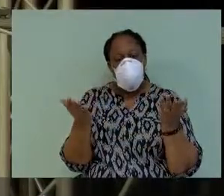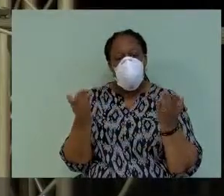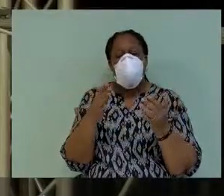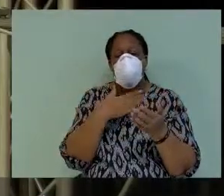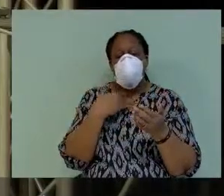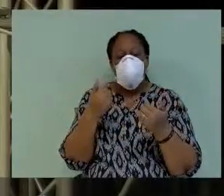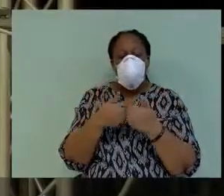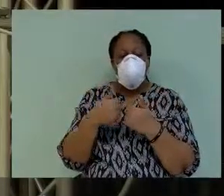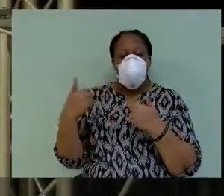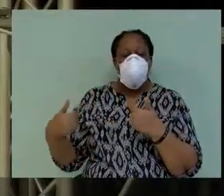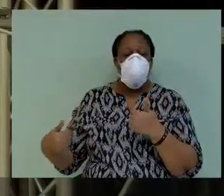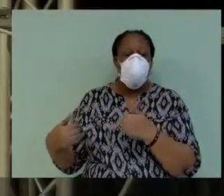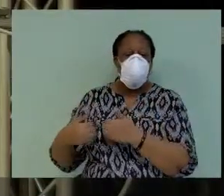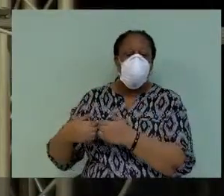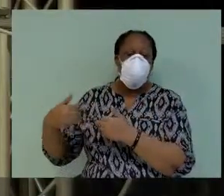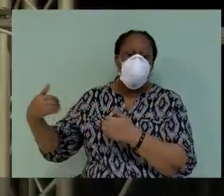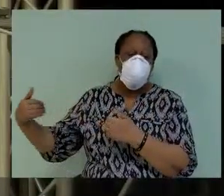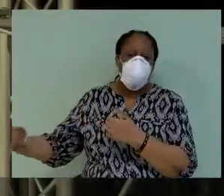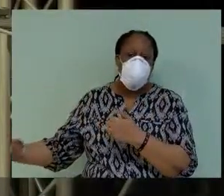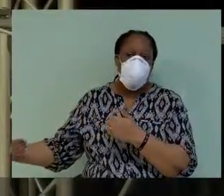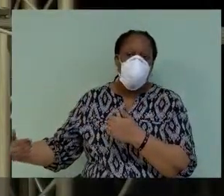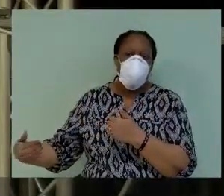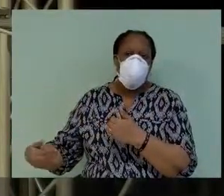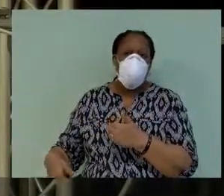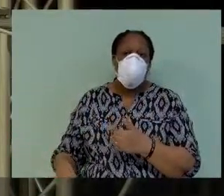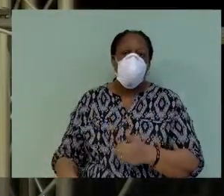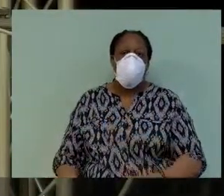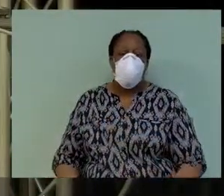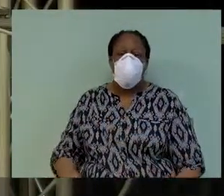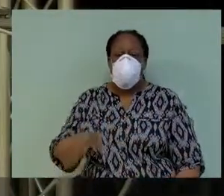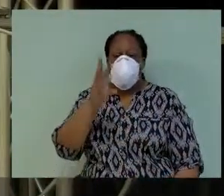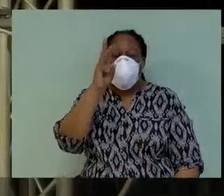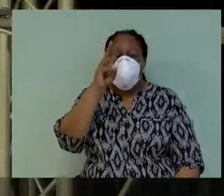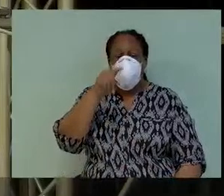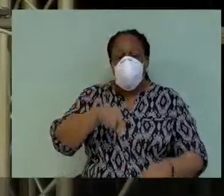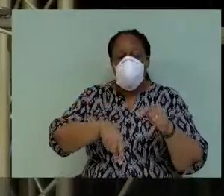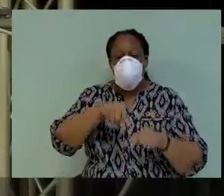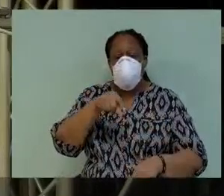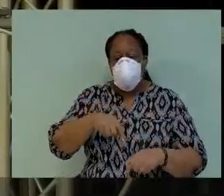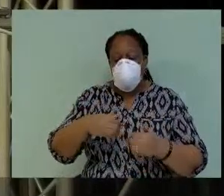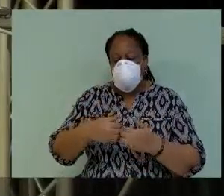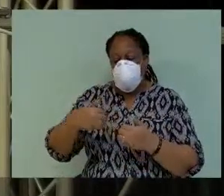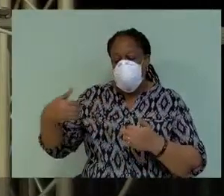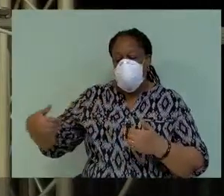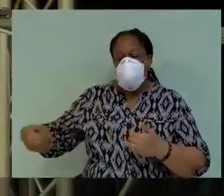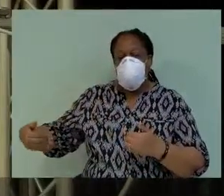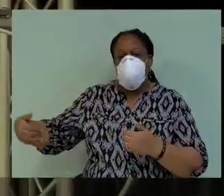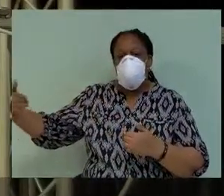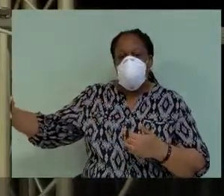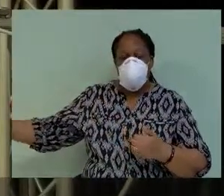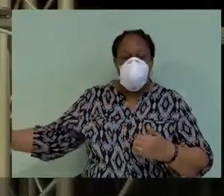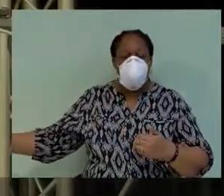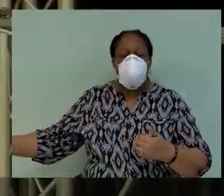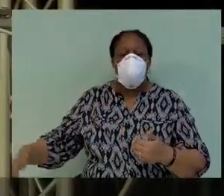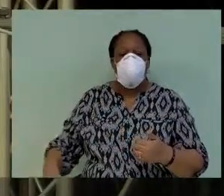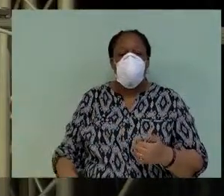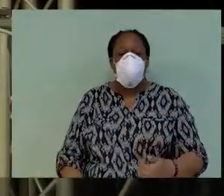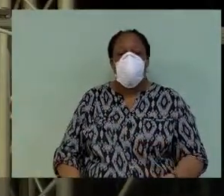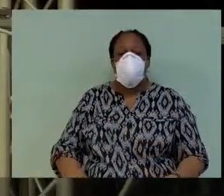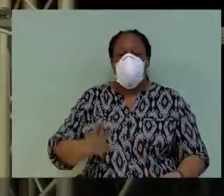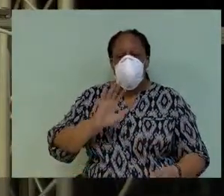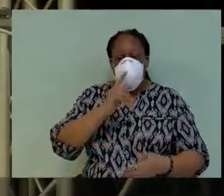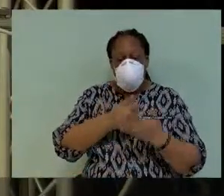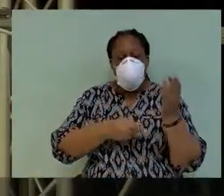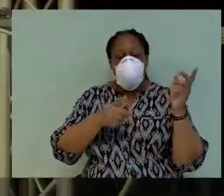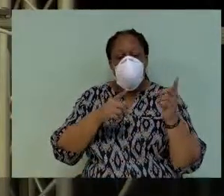physical distancing of at least 6 feet between persons. Your actions thus far have helped